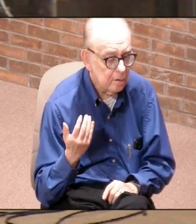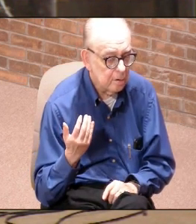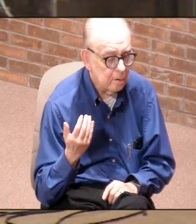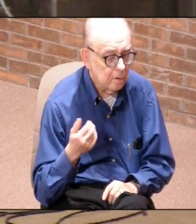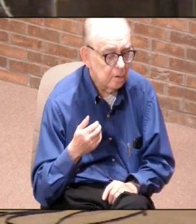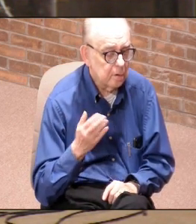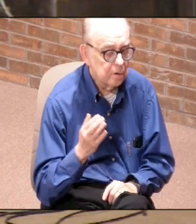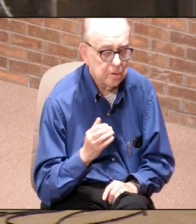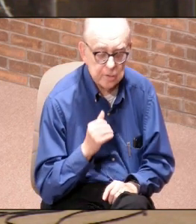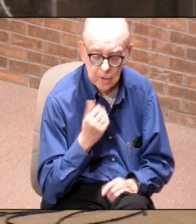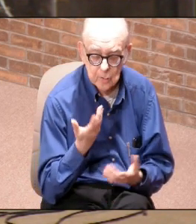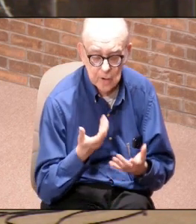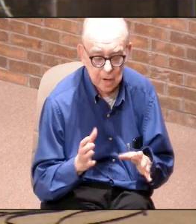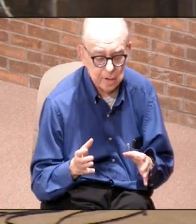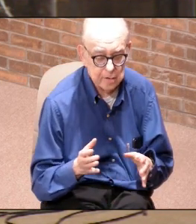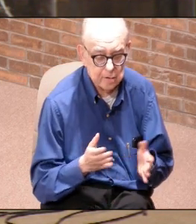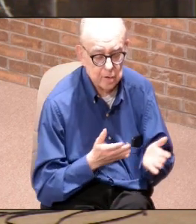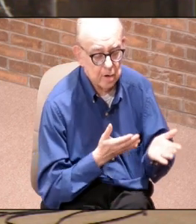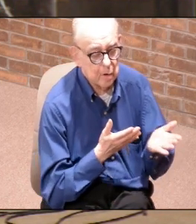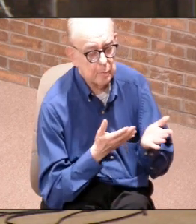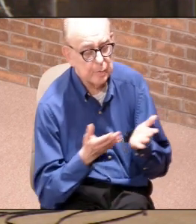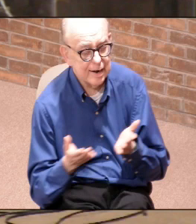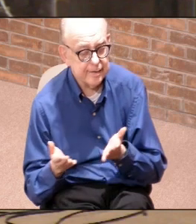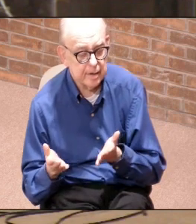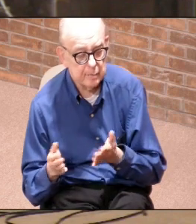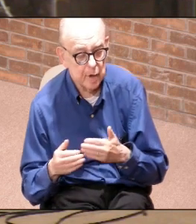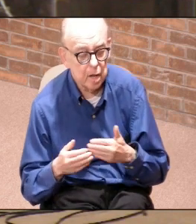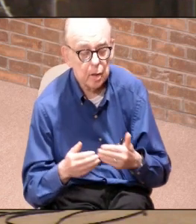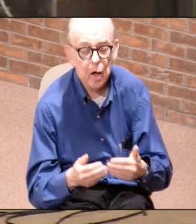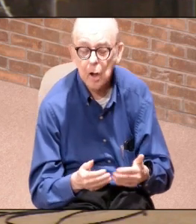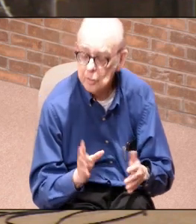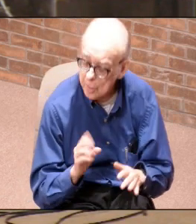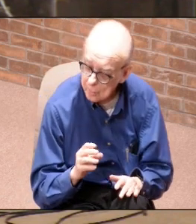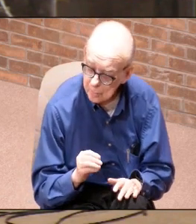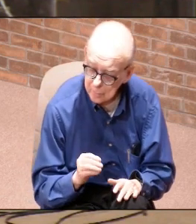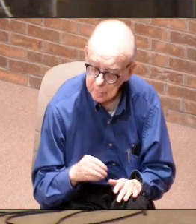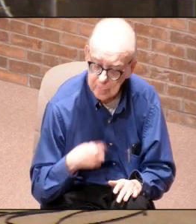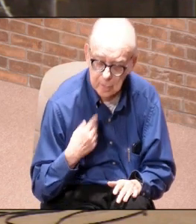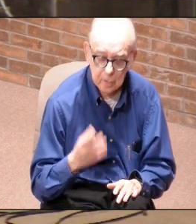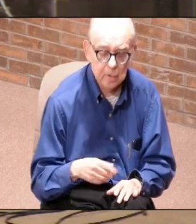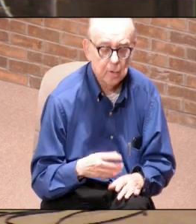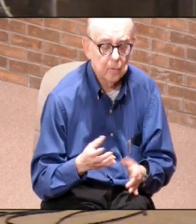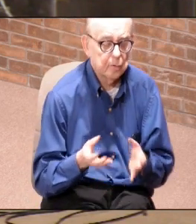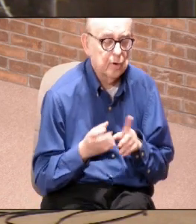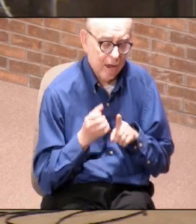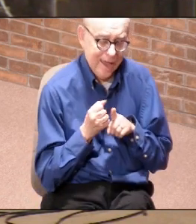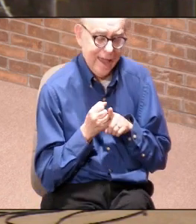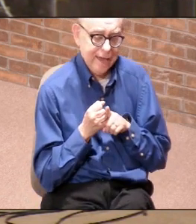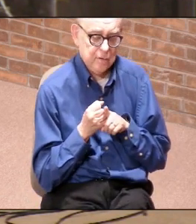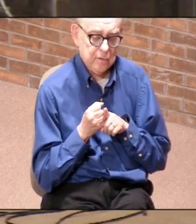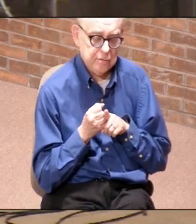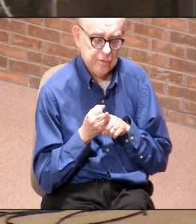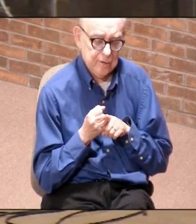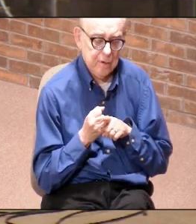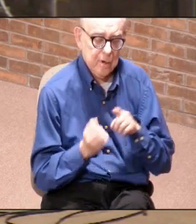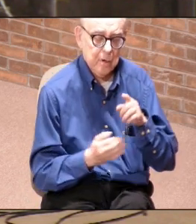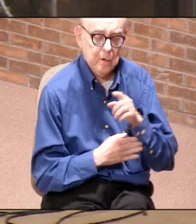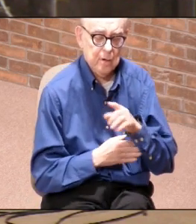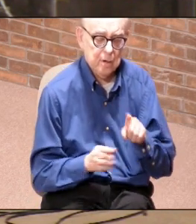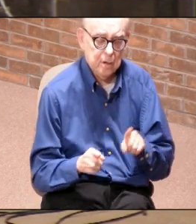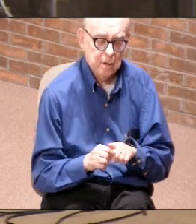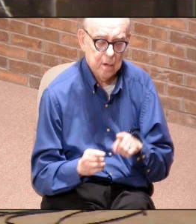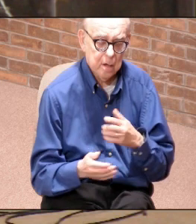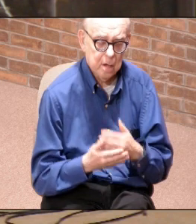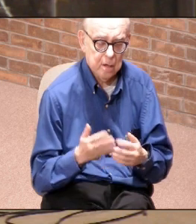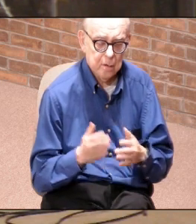He doesn't really want us to bring them along. But we tend to want to hang on to this baggage. It's almost like